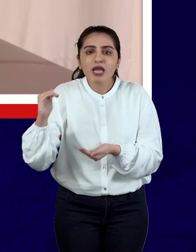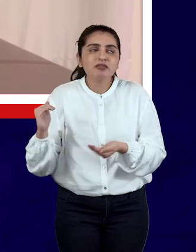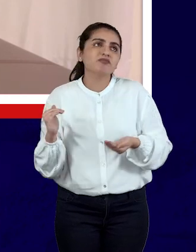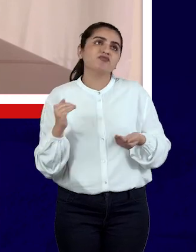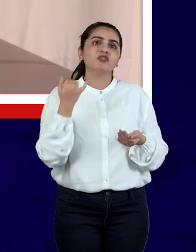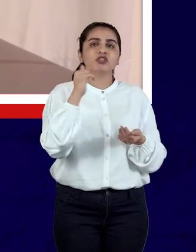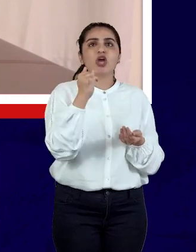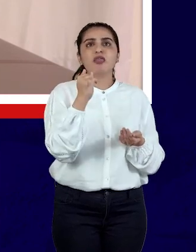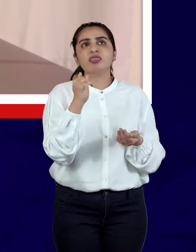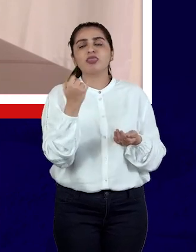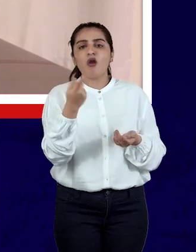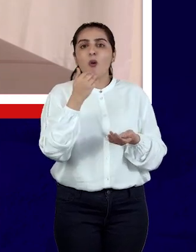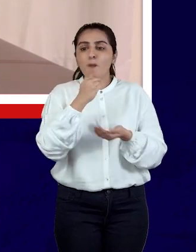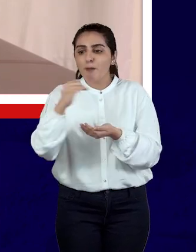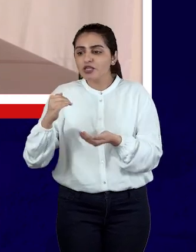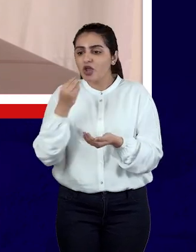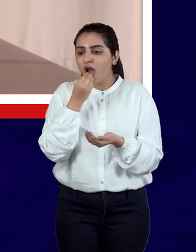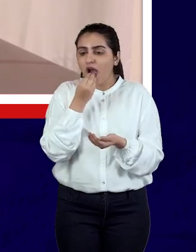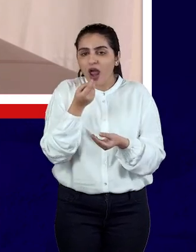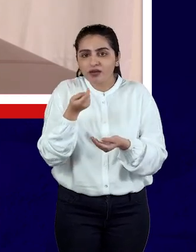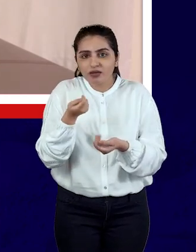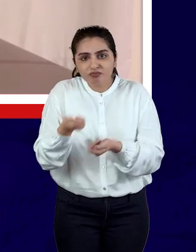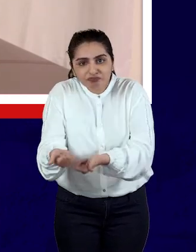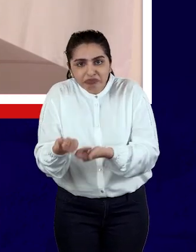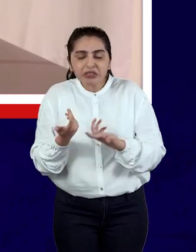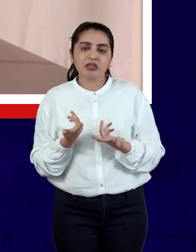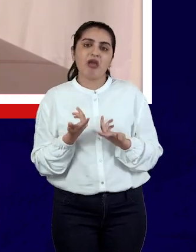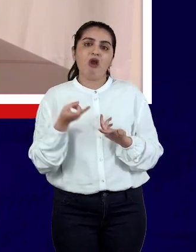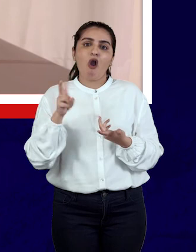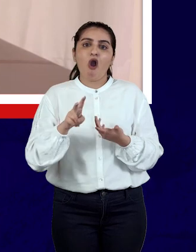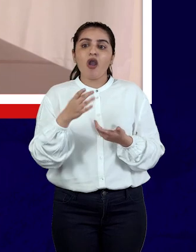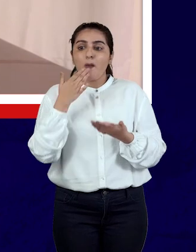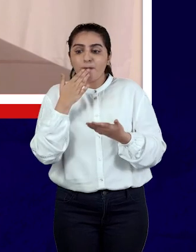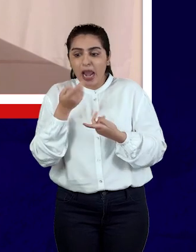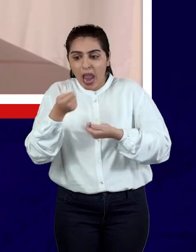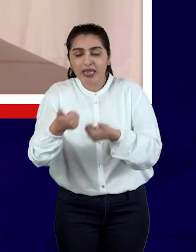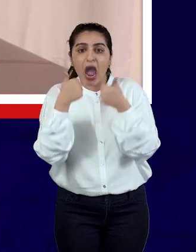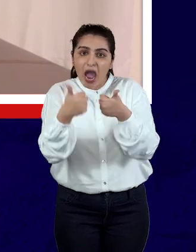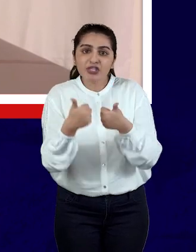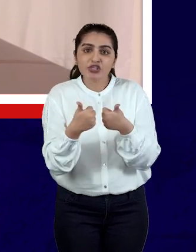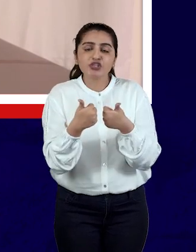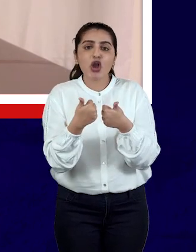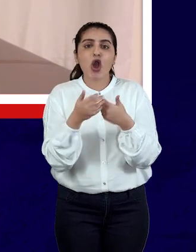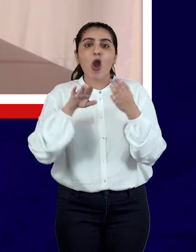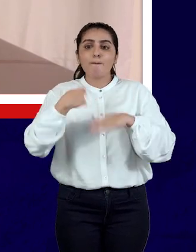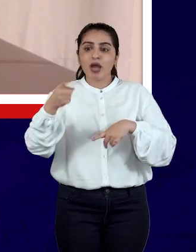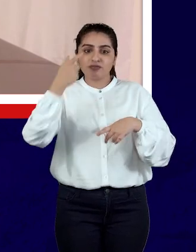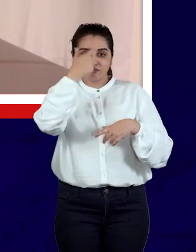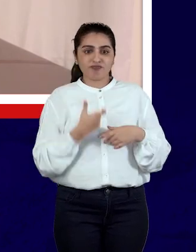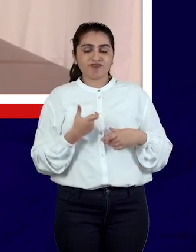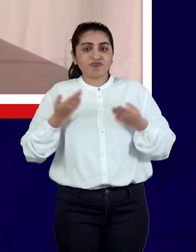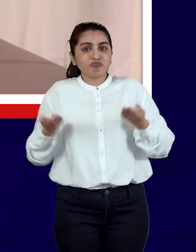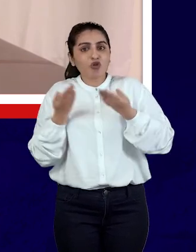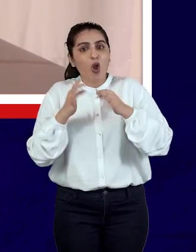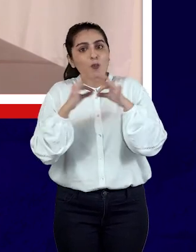she pleases. And it's most likely she'll use it to feed her children better and to educate them and to lift